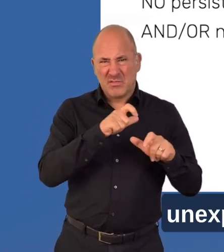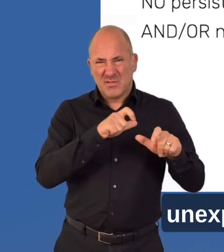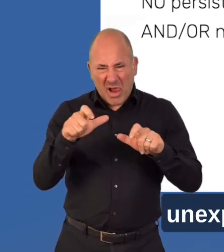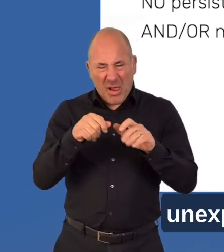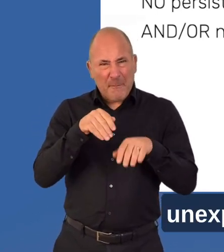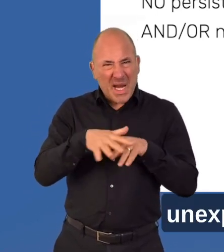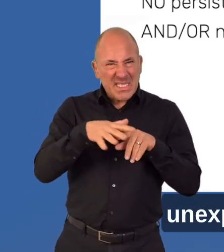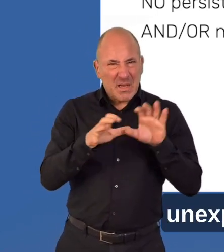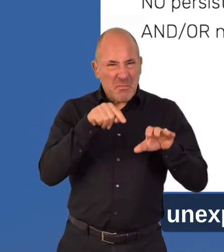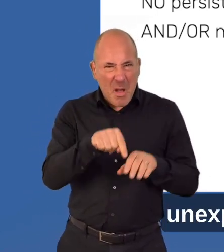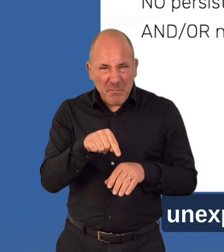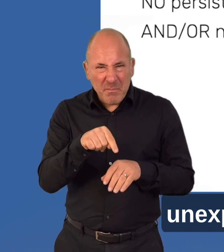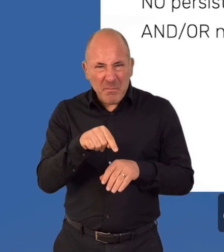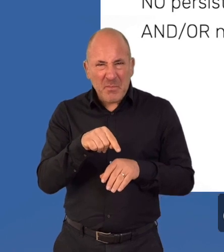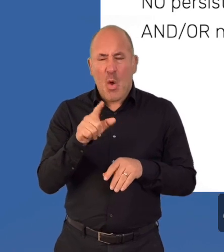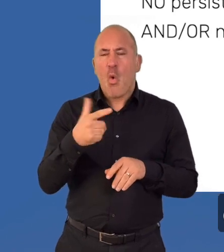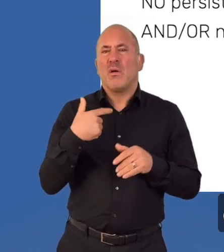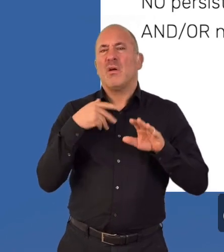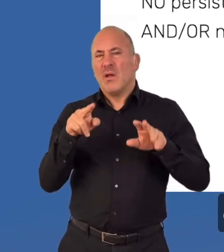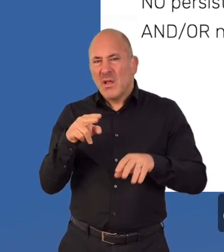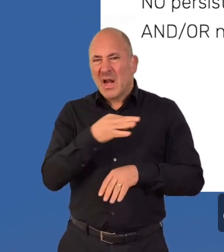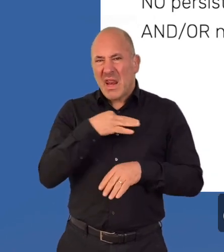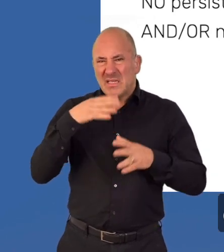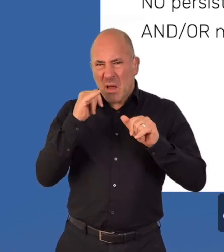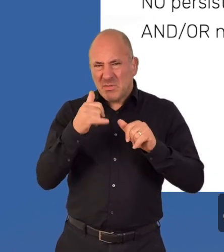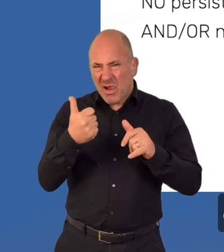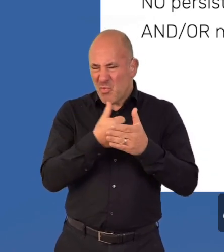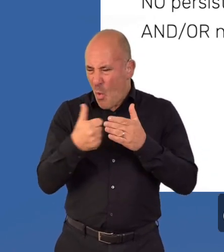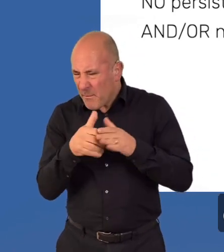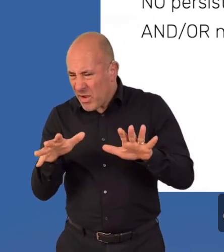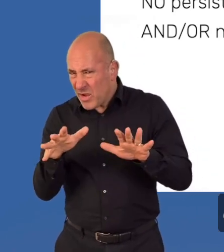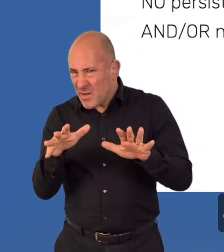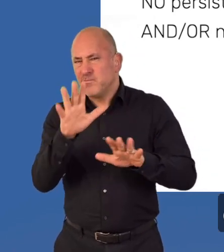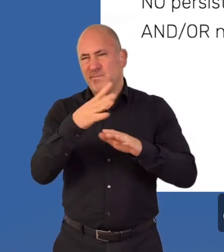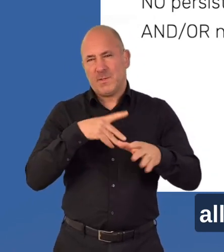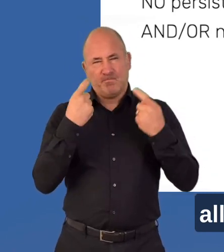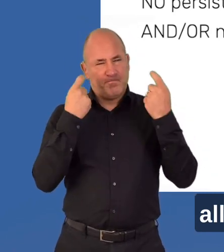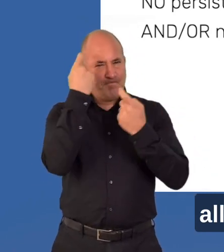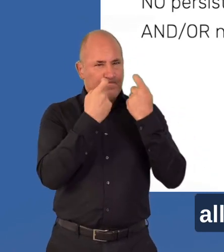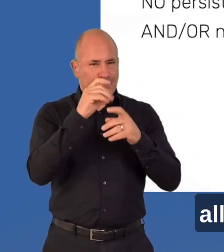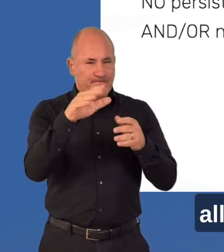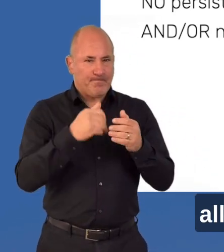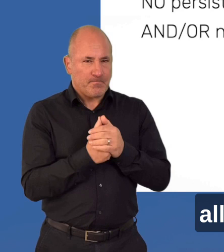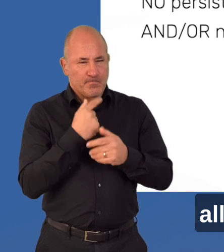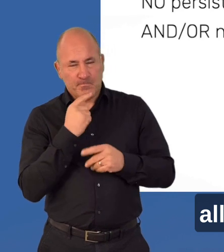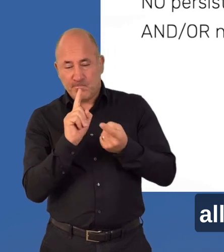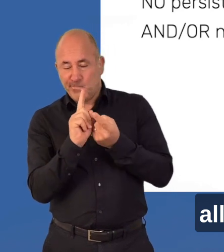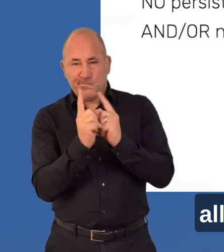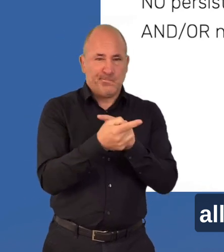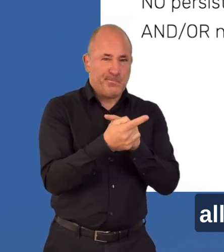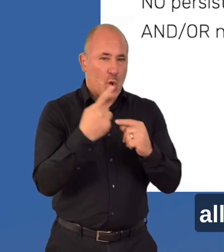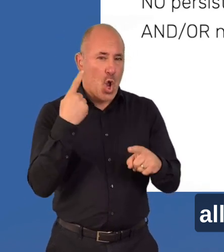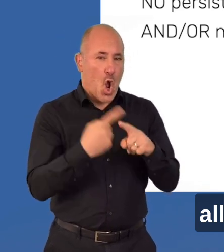persistent anorectal bleeding and/or have a normal clinical examination, consider all of the following: